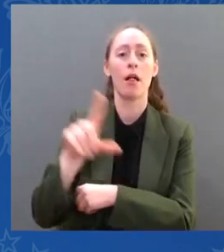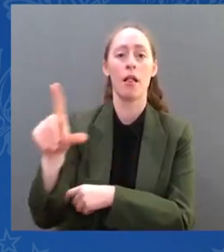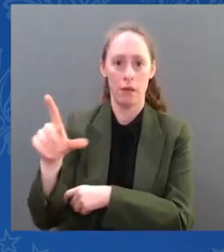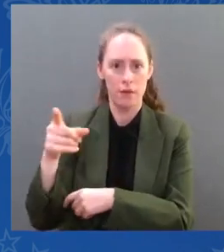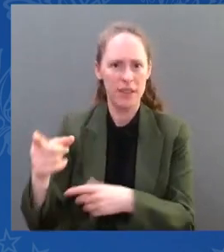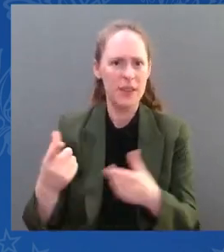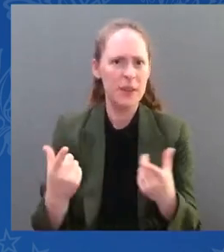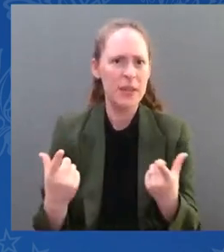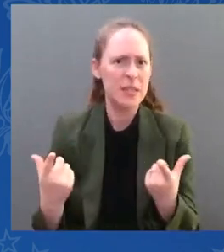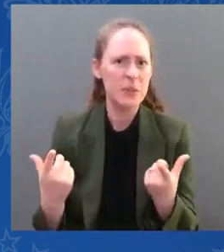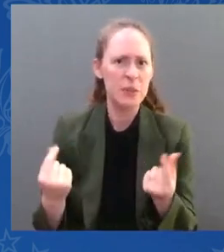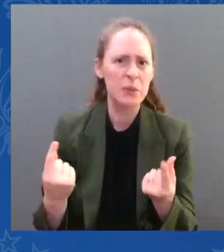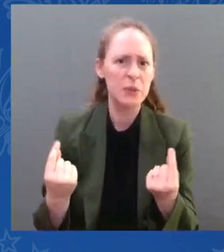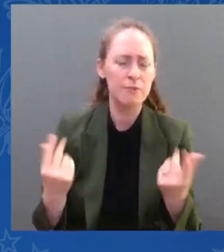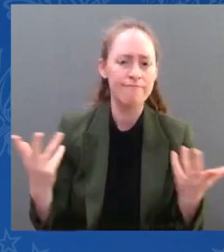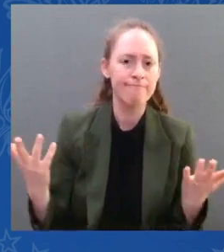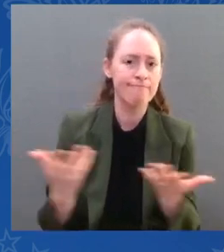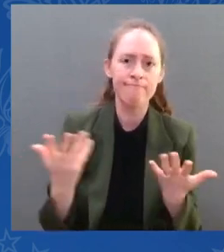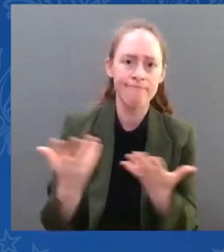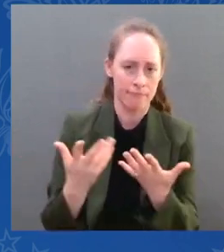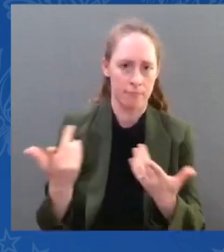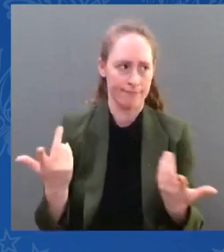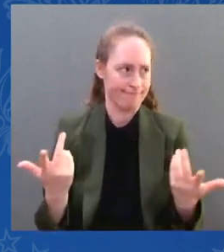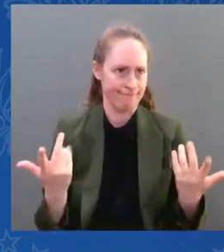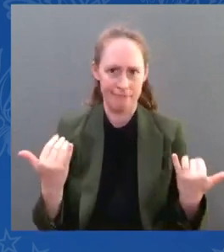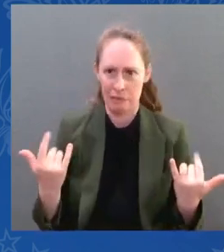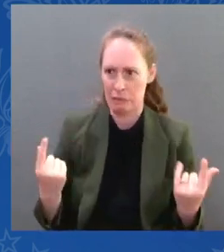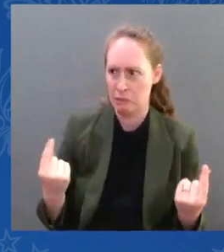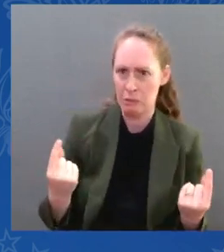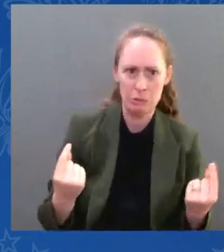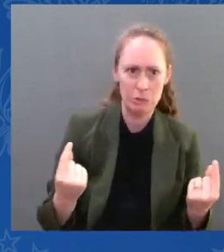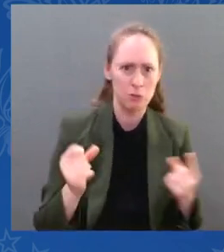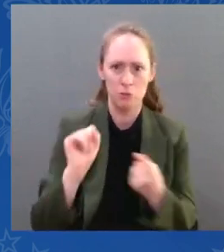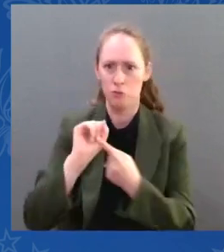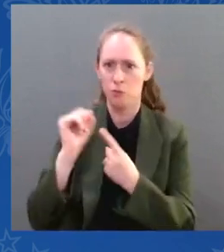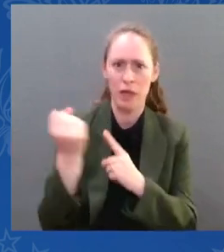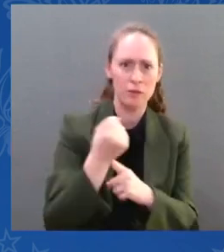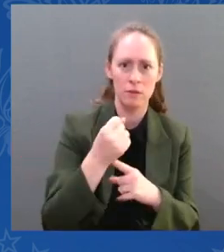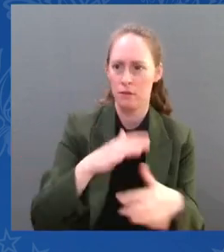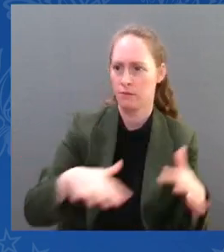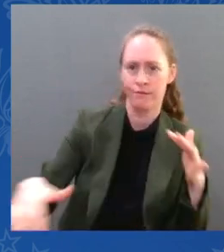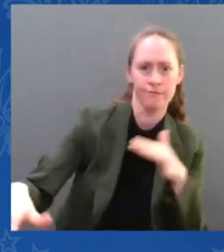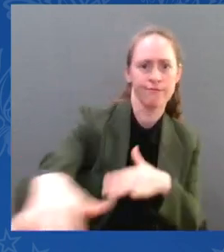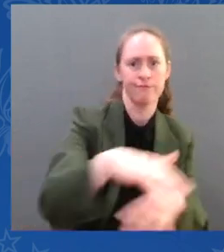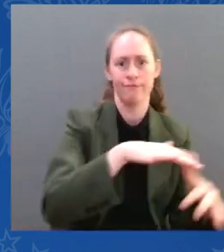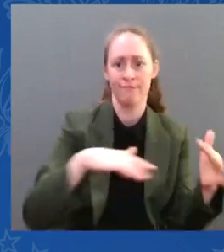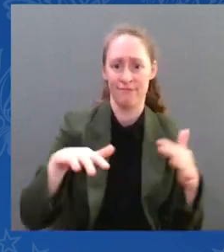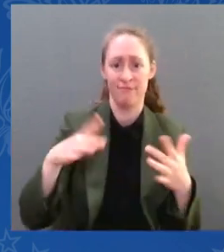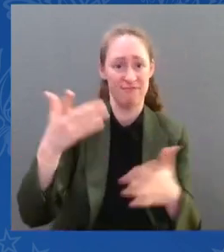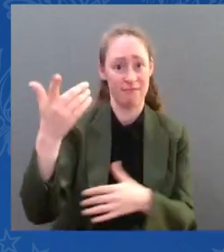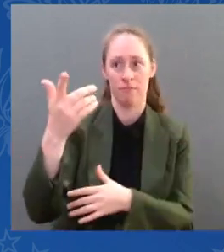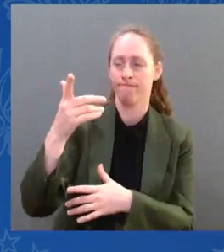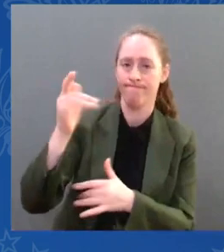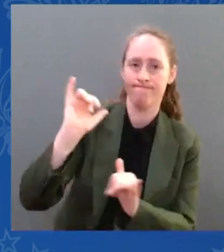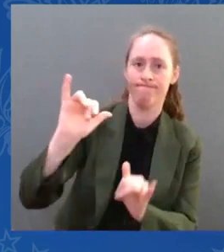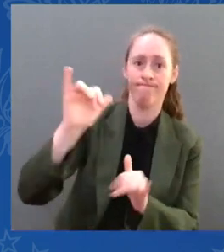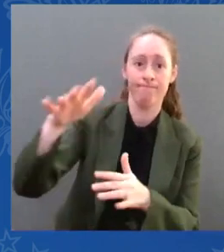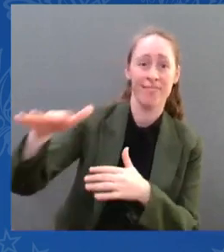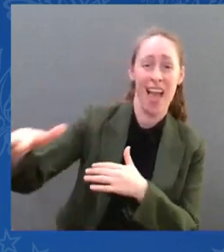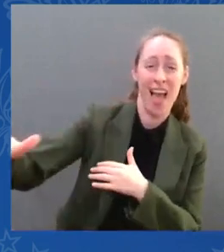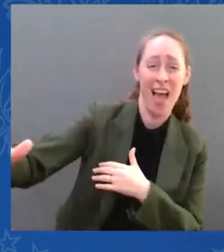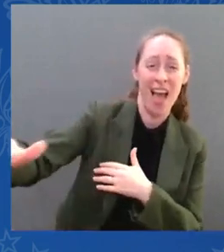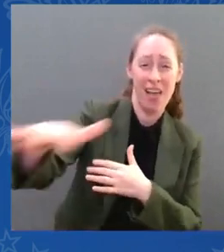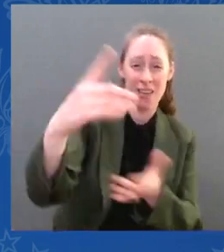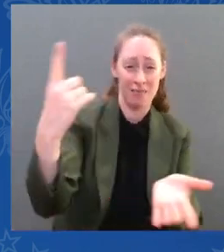than 1,000 strong. They arrived, the troop engaged the Viet Cong forces. Specialist Birdwell's